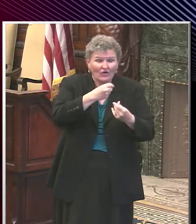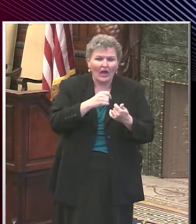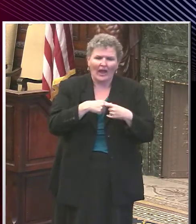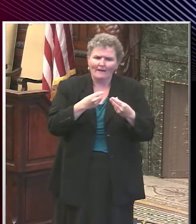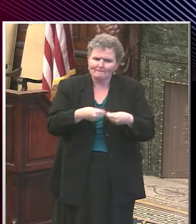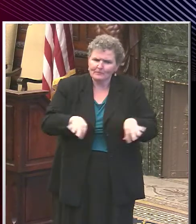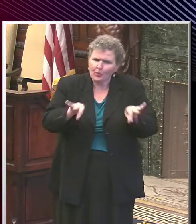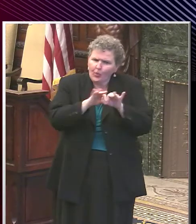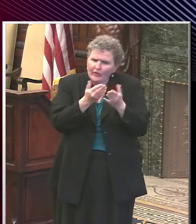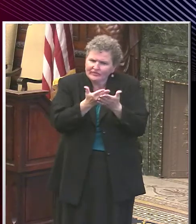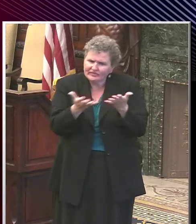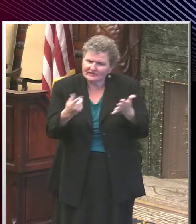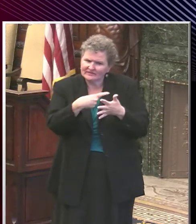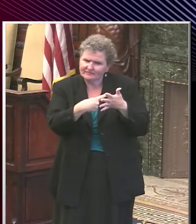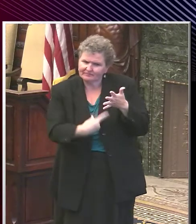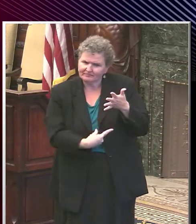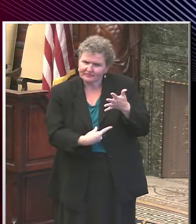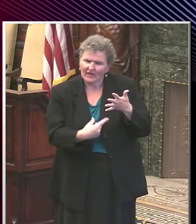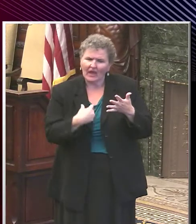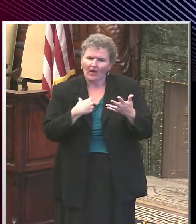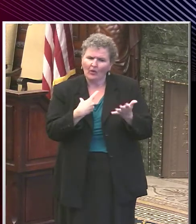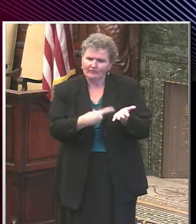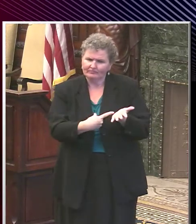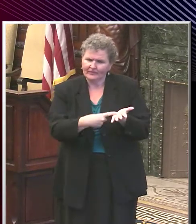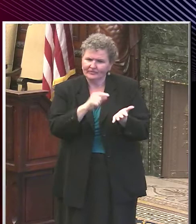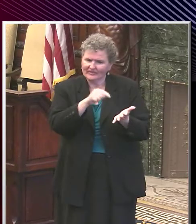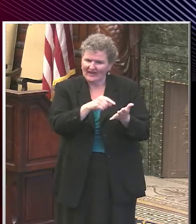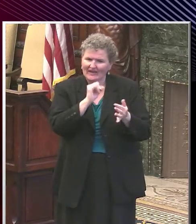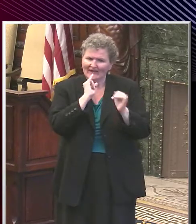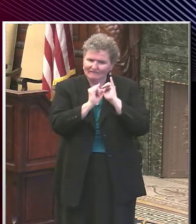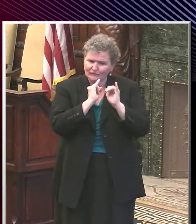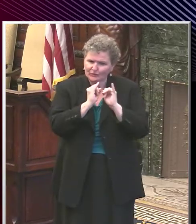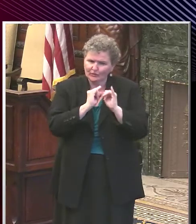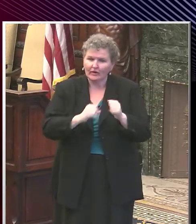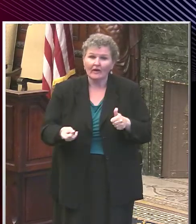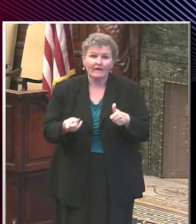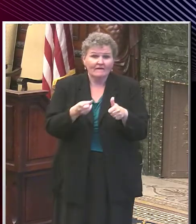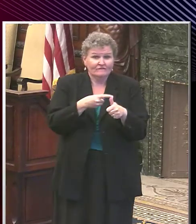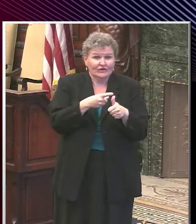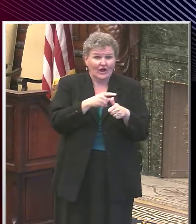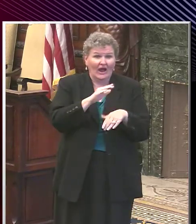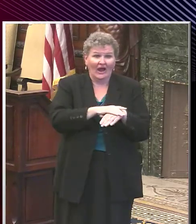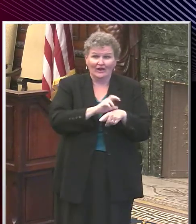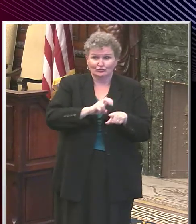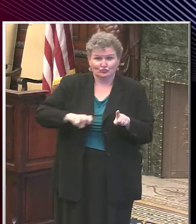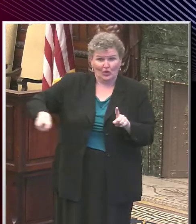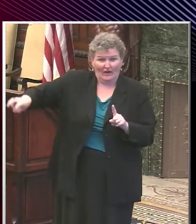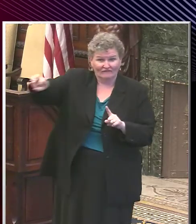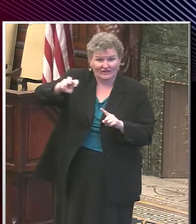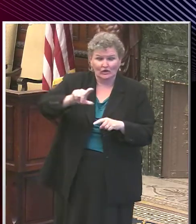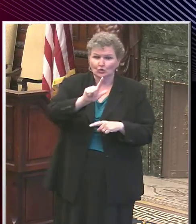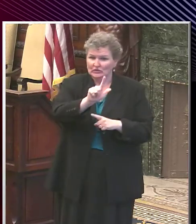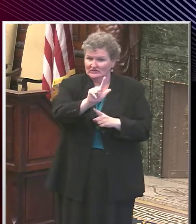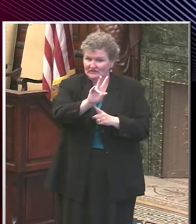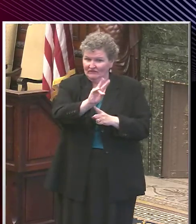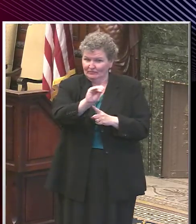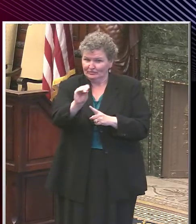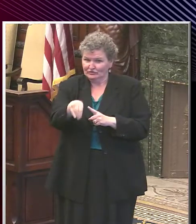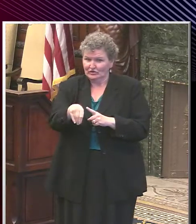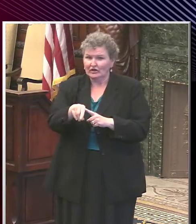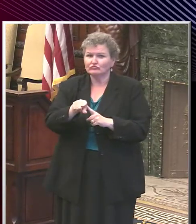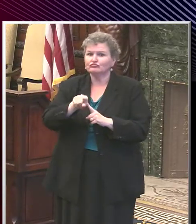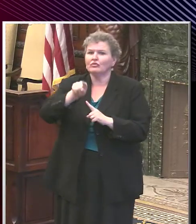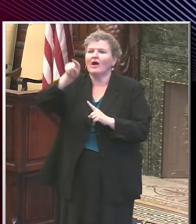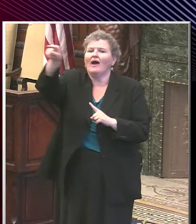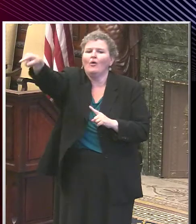I want to give you a little information on what we're learning from our interviews. First, on travel, we're seeing that 27% of our cases traveled out of